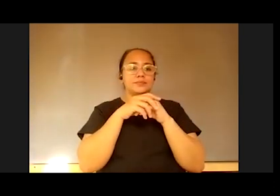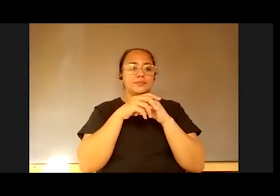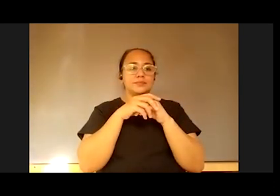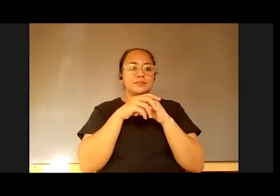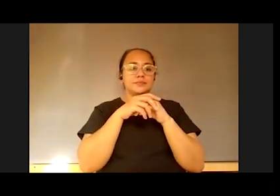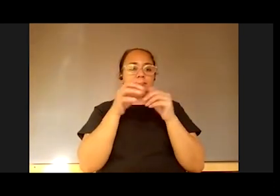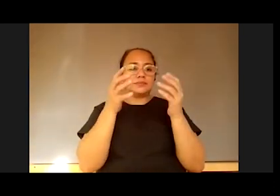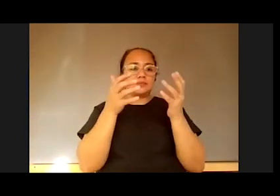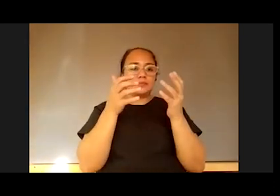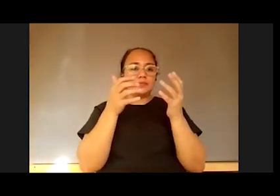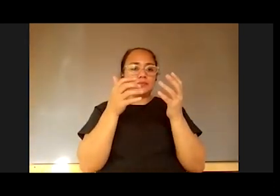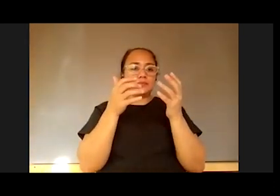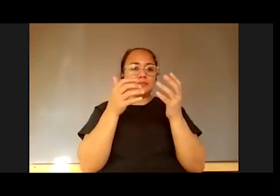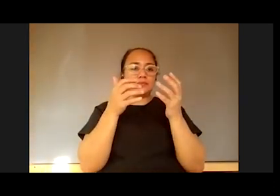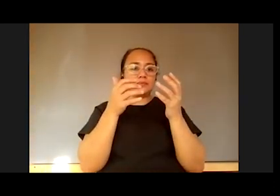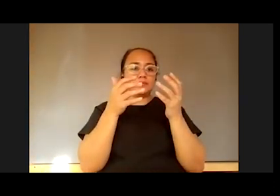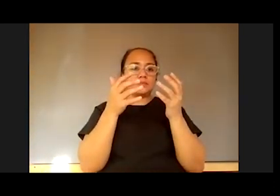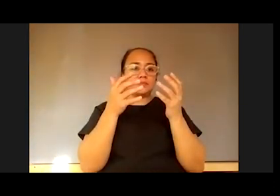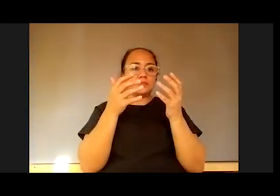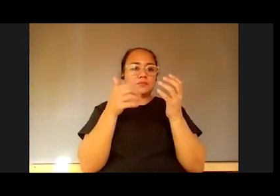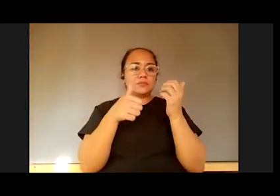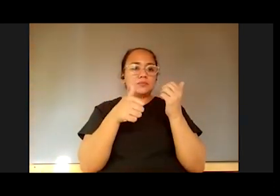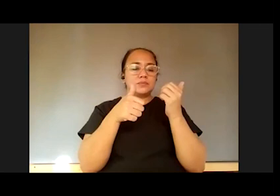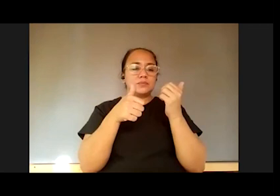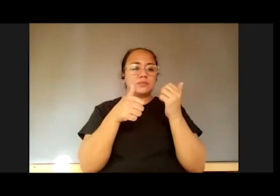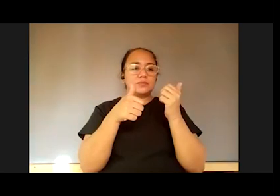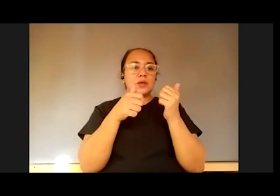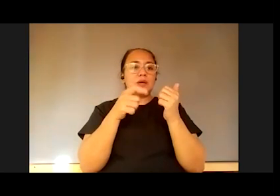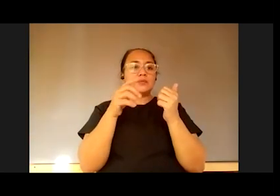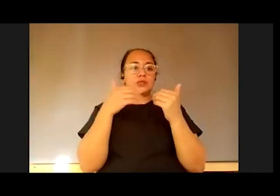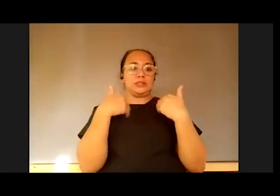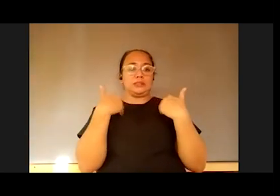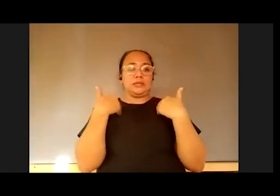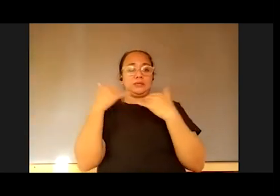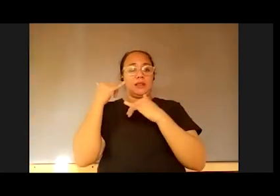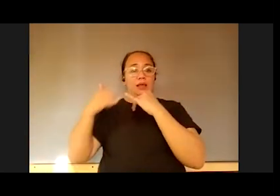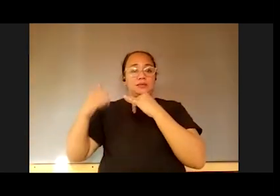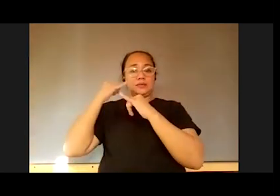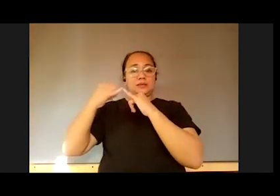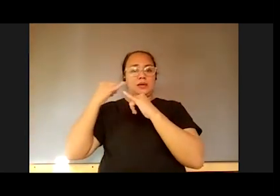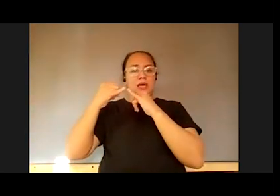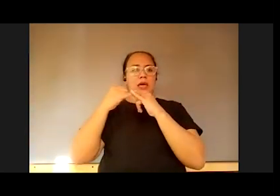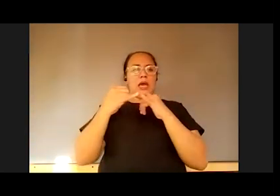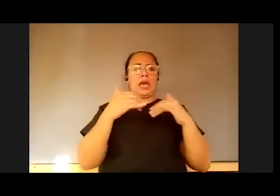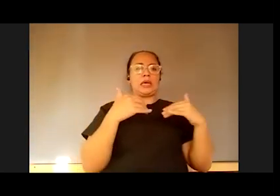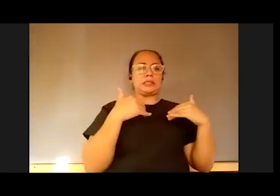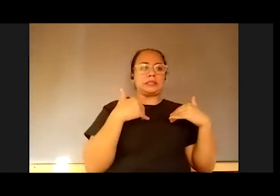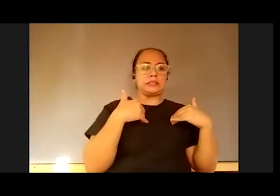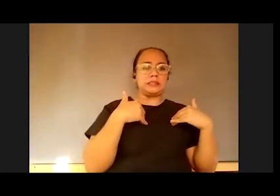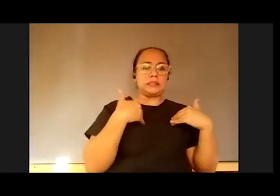Okay, so for youngest, is it young or youngest?